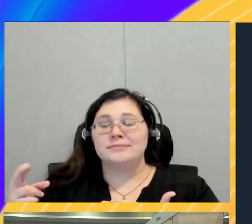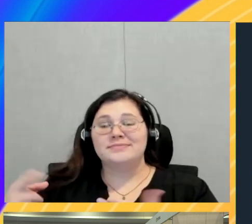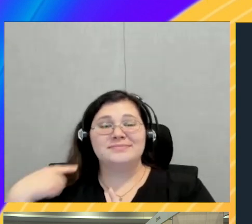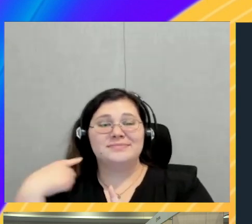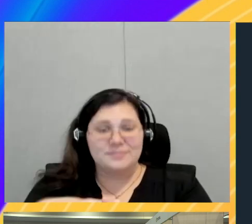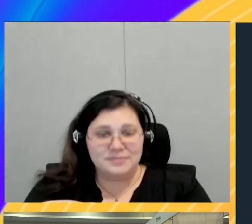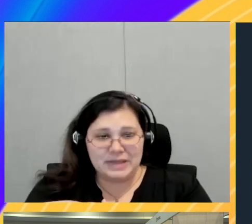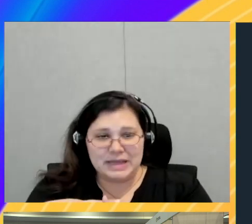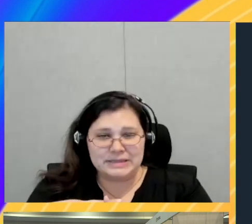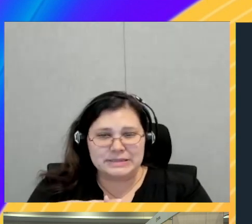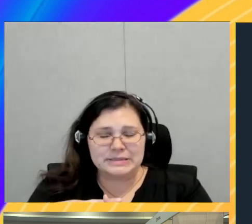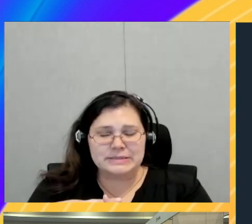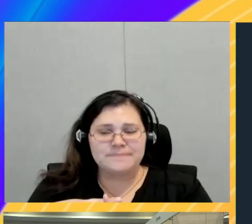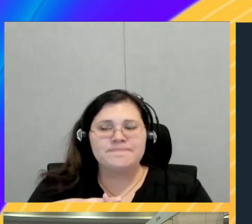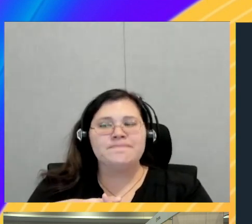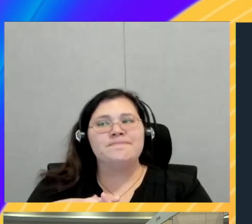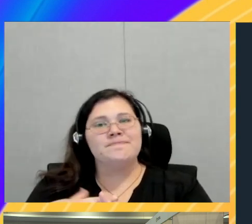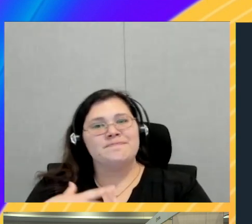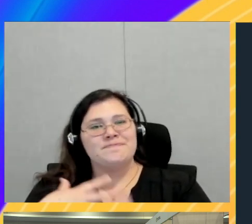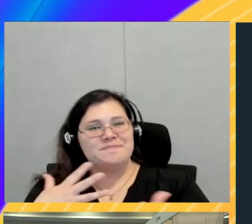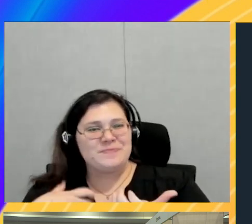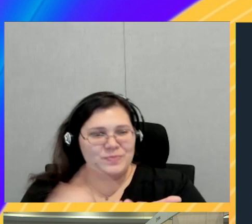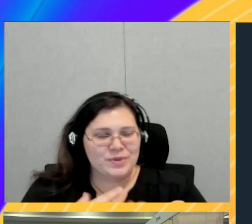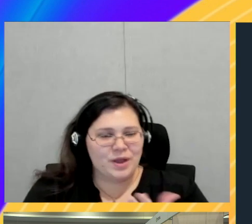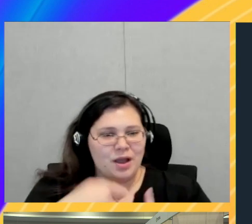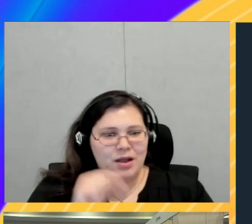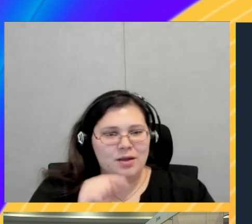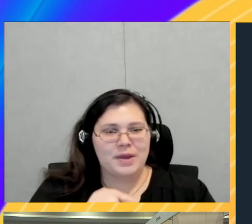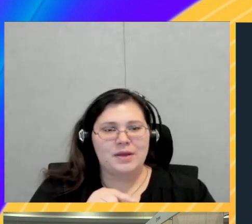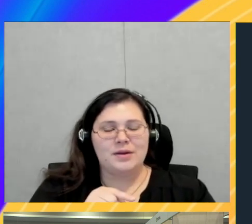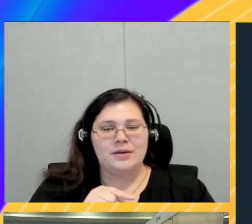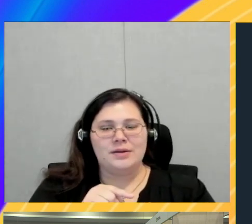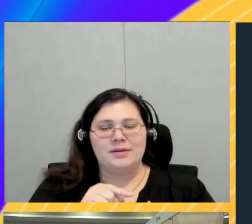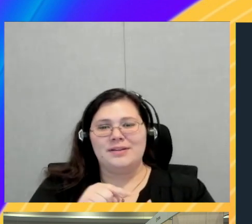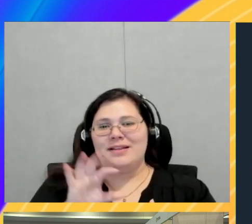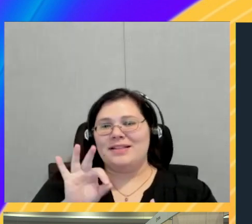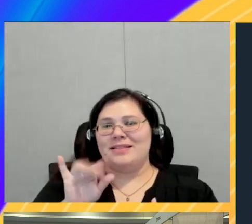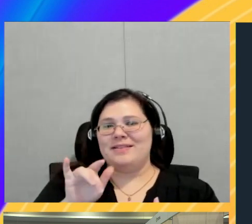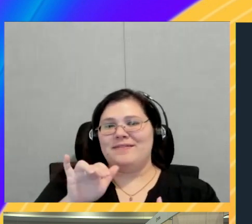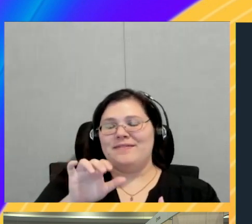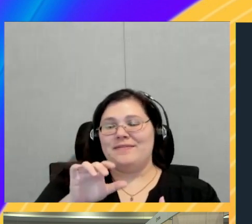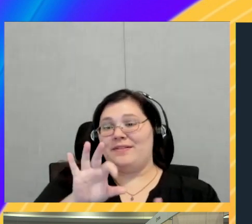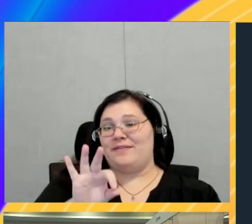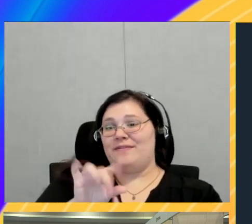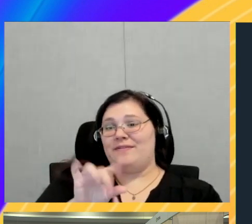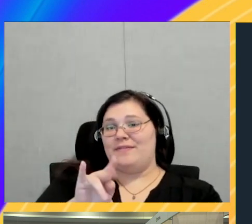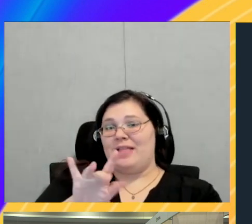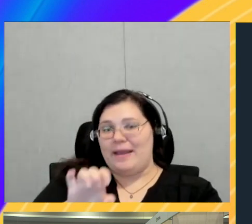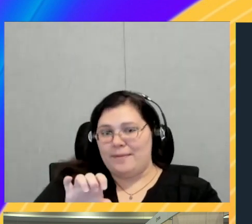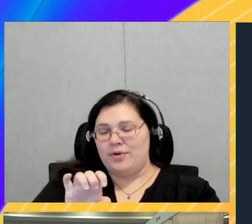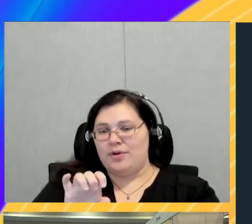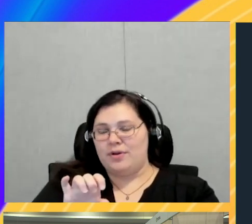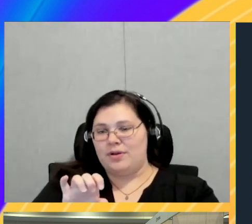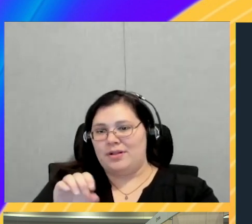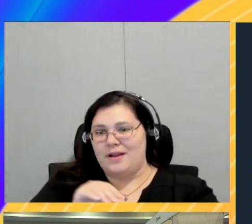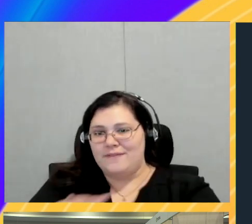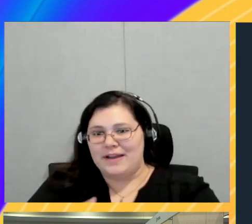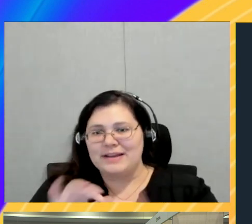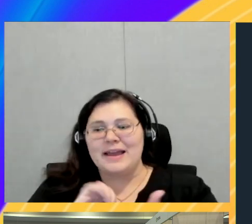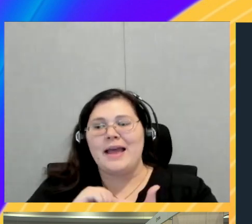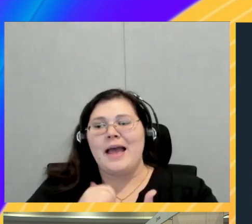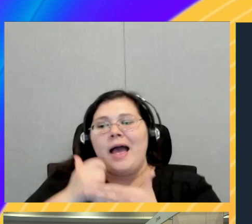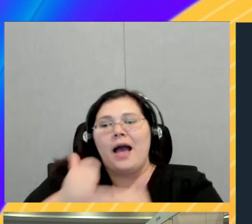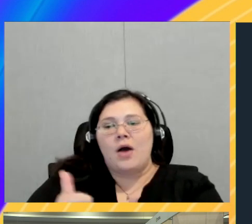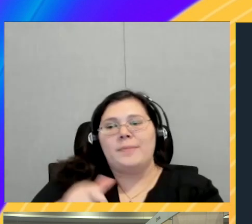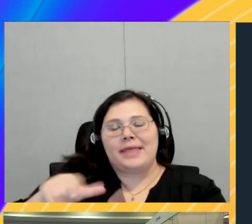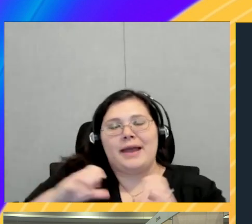how we talk a lot about the flywheel effect, how helping the customer be more agile and